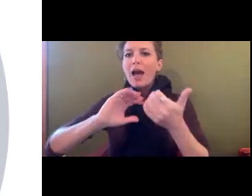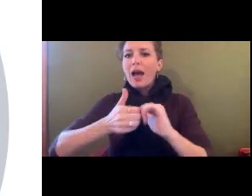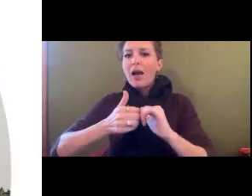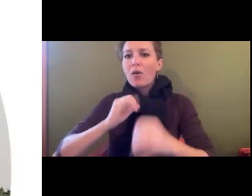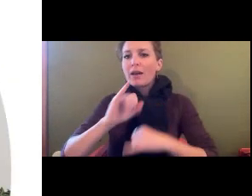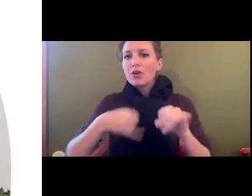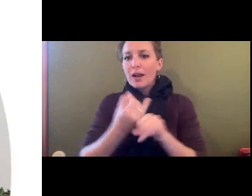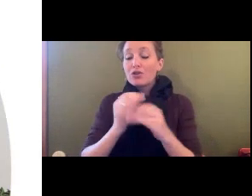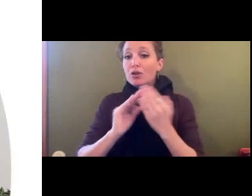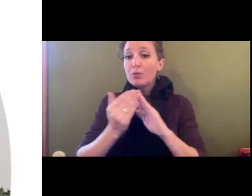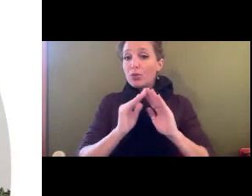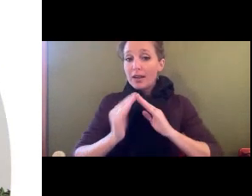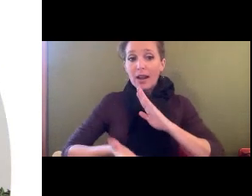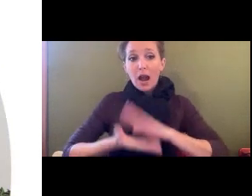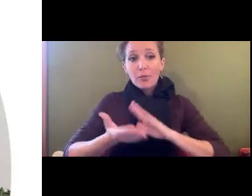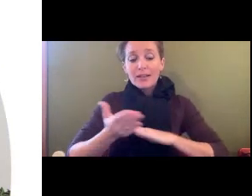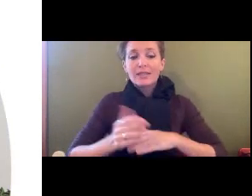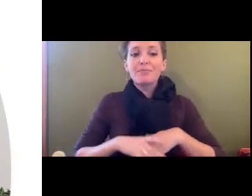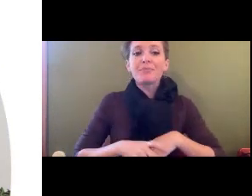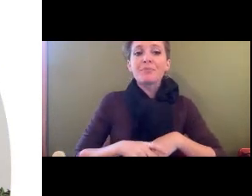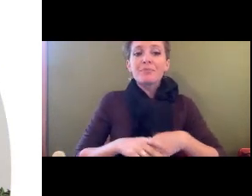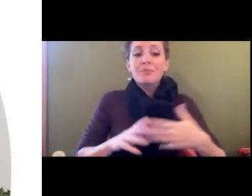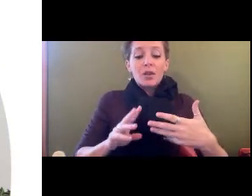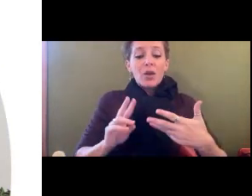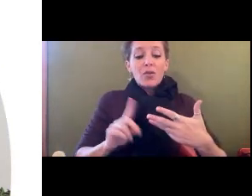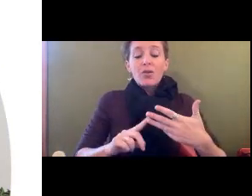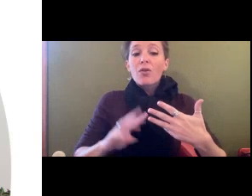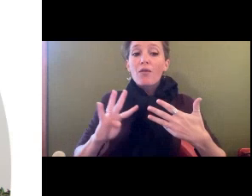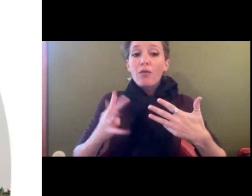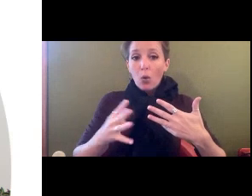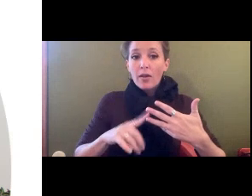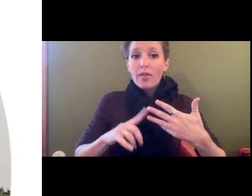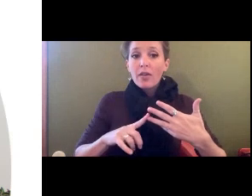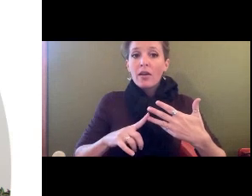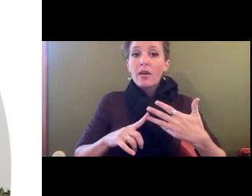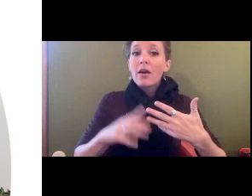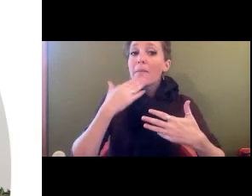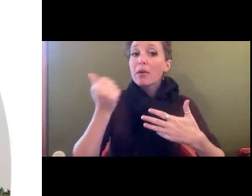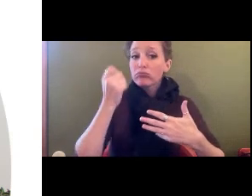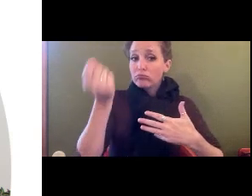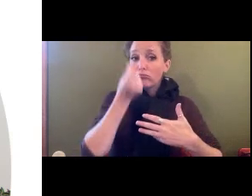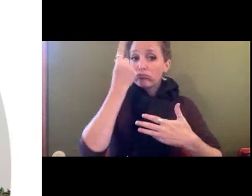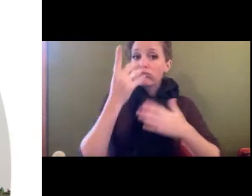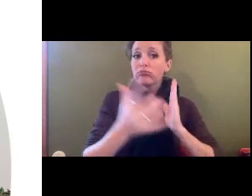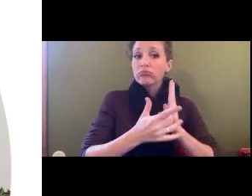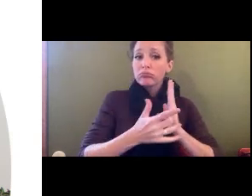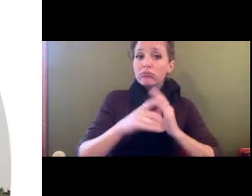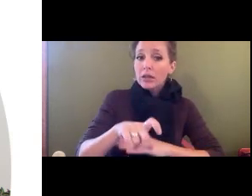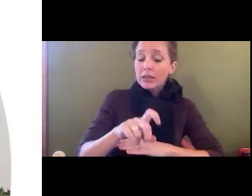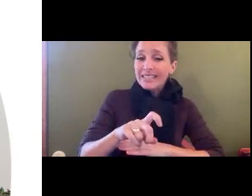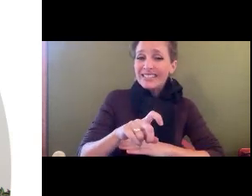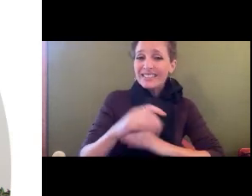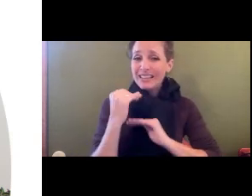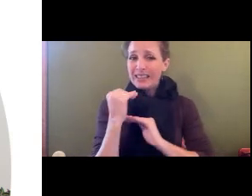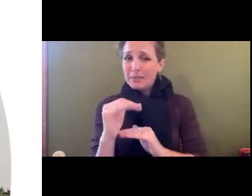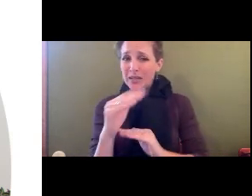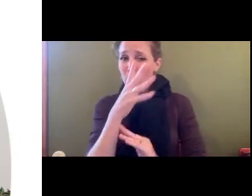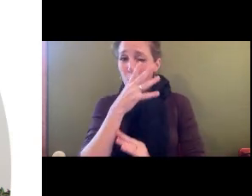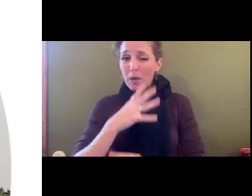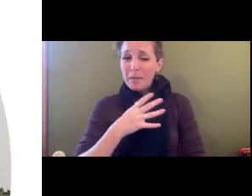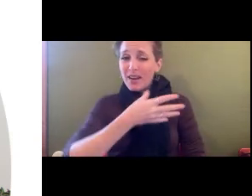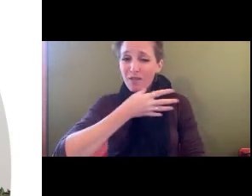operates. Okay. Our 4th objective is attaining a better understanding of the technical needs and constraints that women farmers